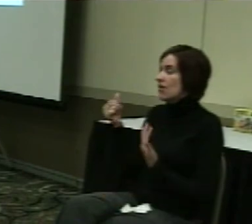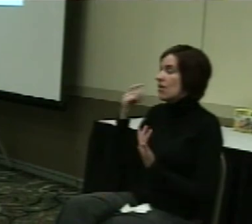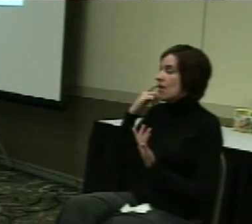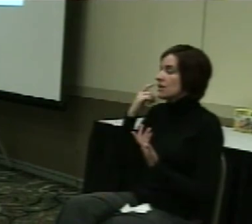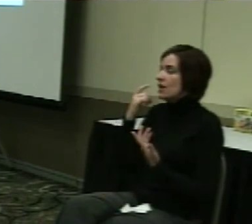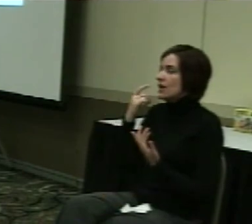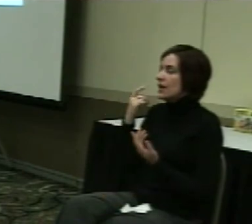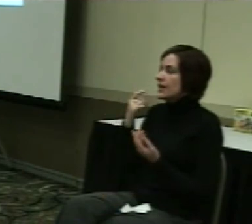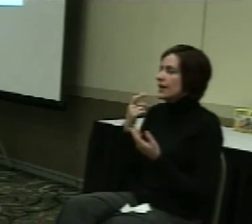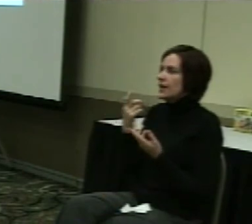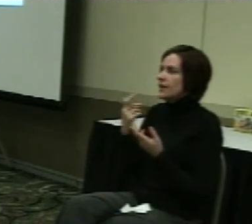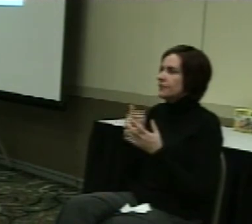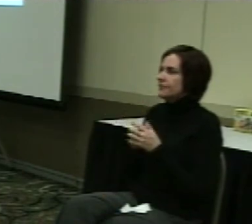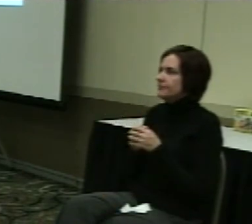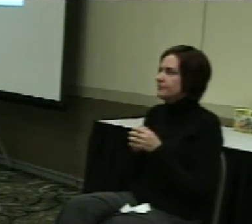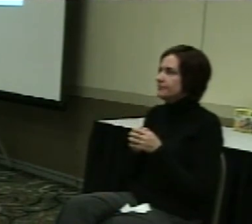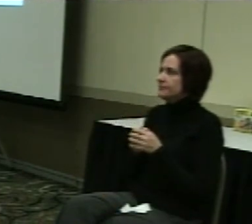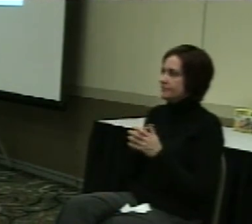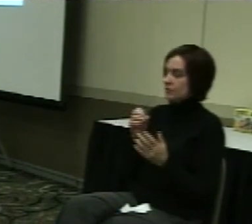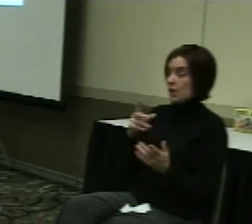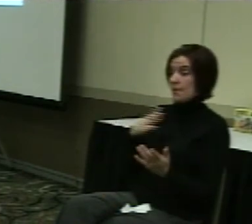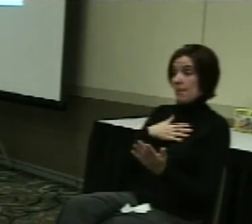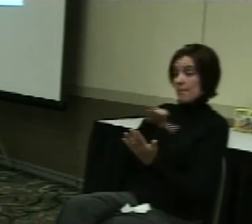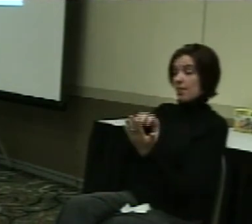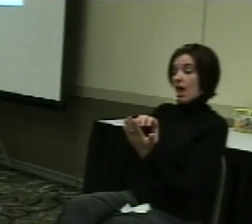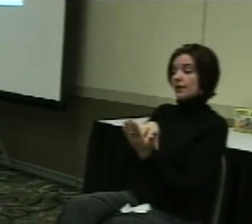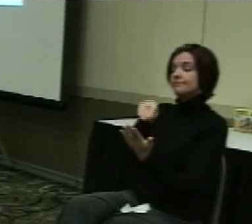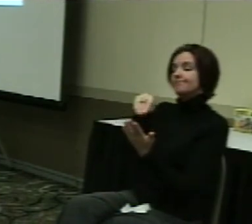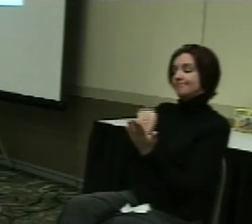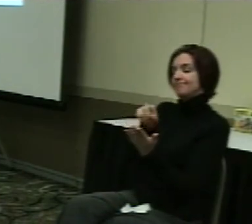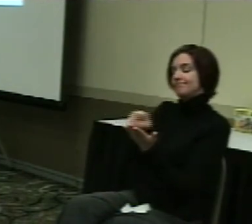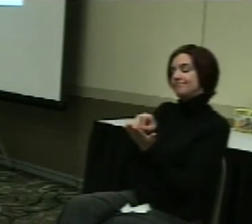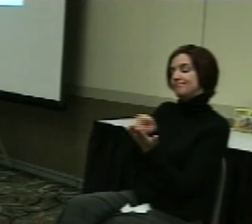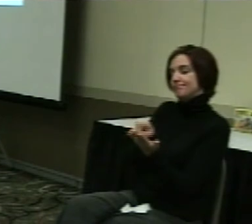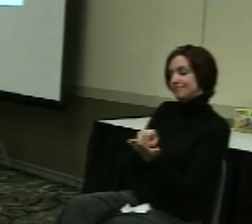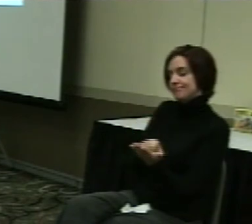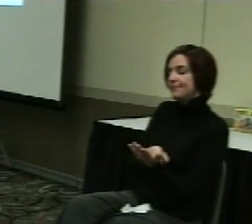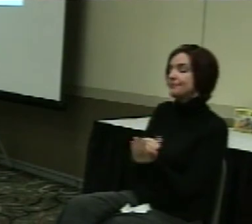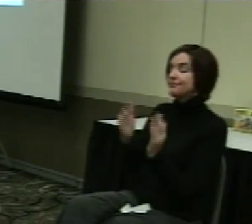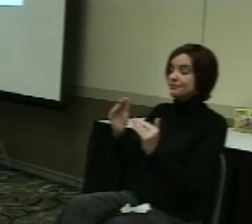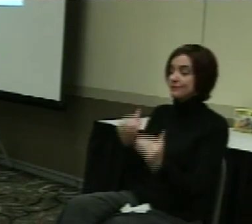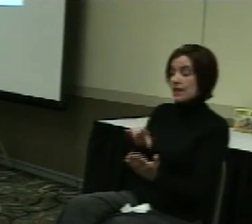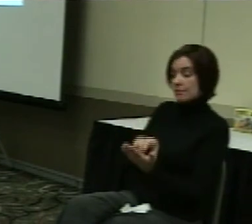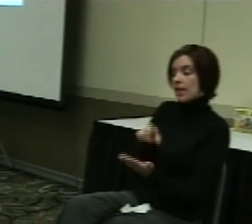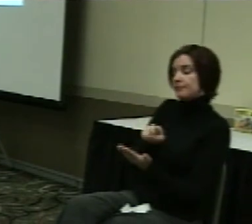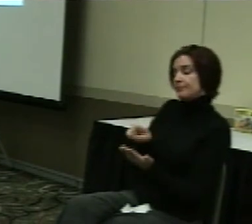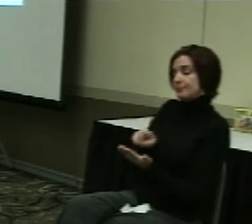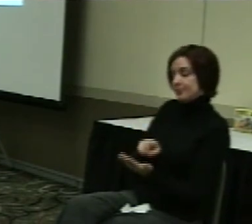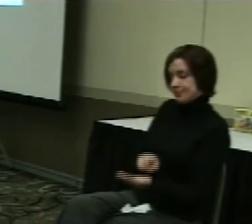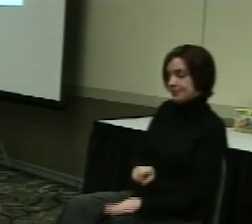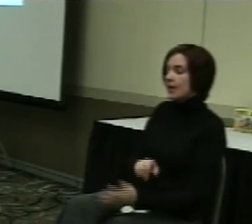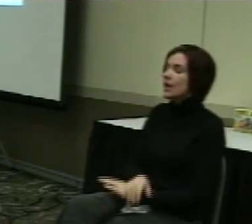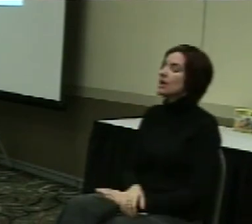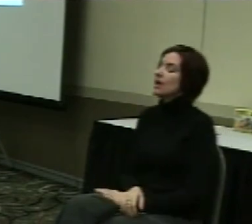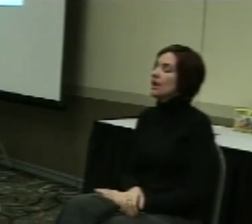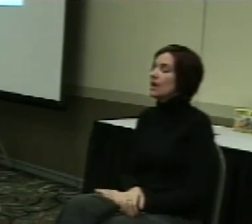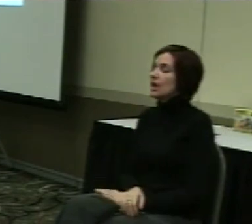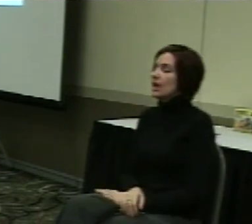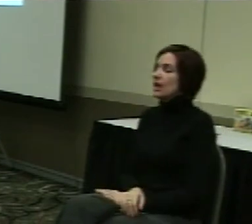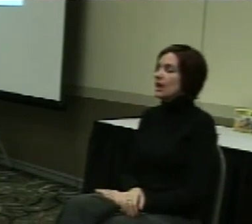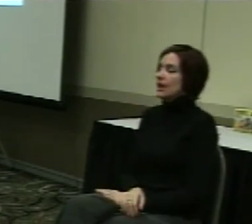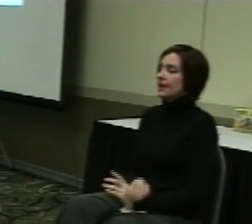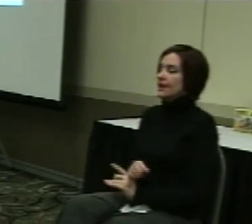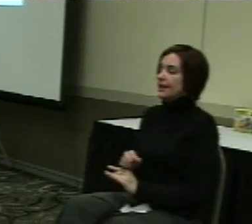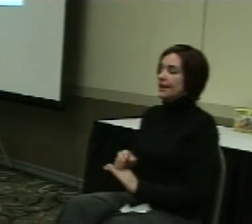to help, you know, I fill out my little block and I fill out the next little block and somehow it's not